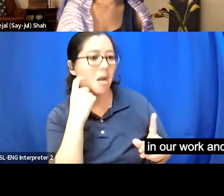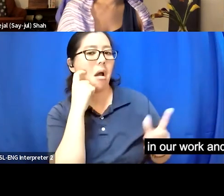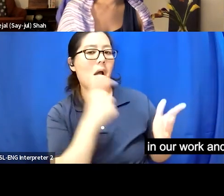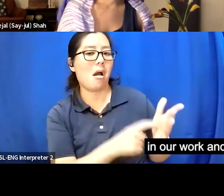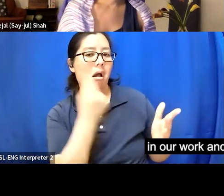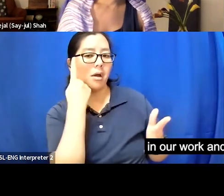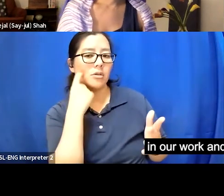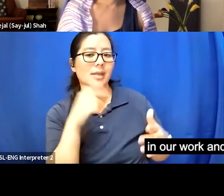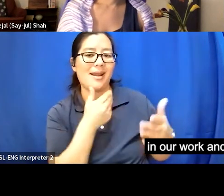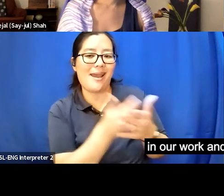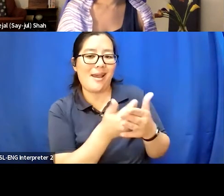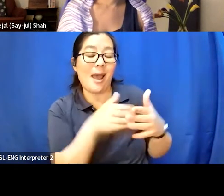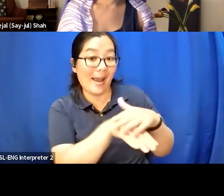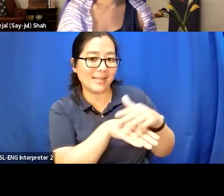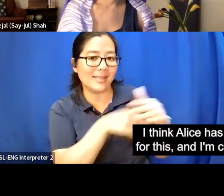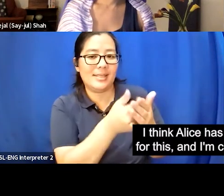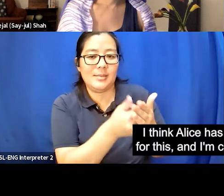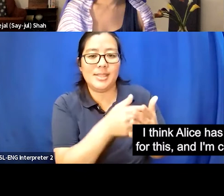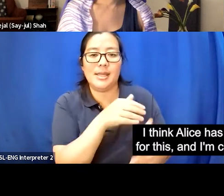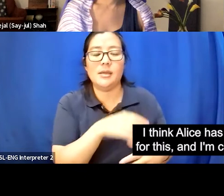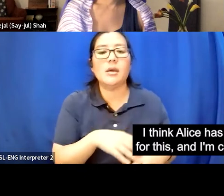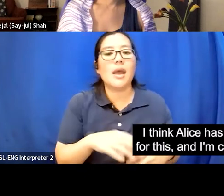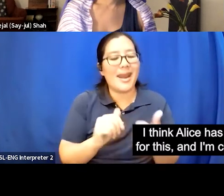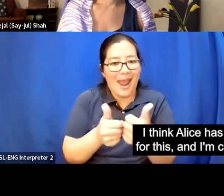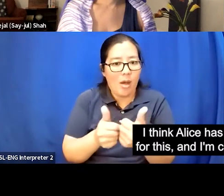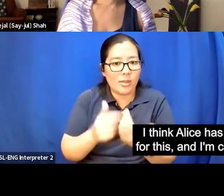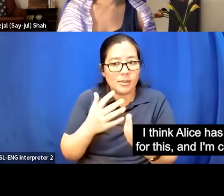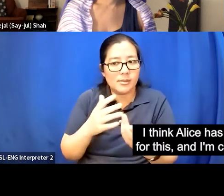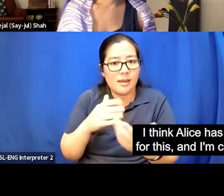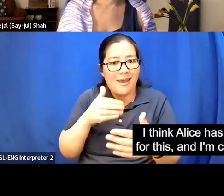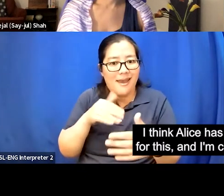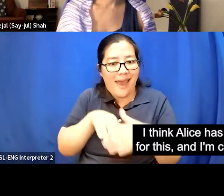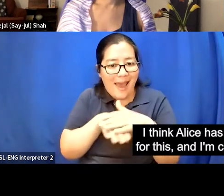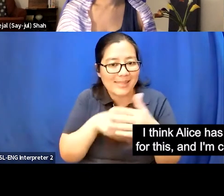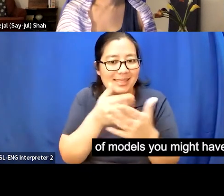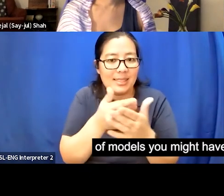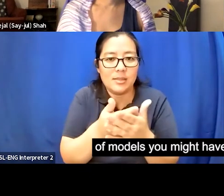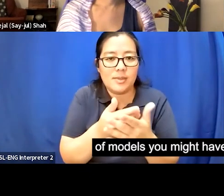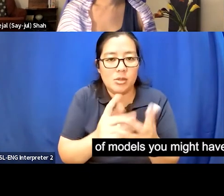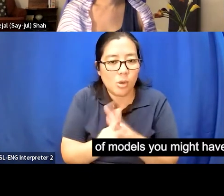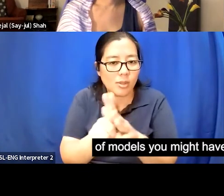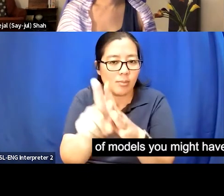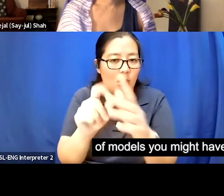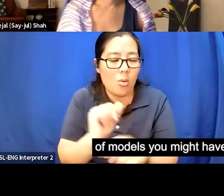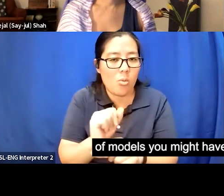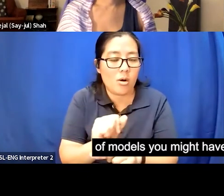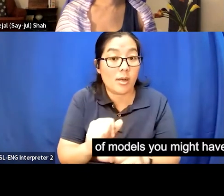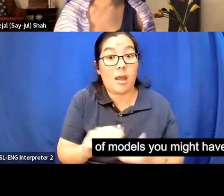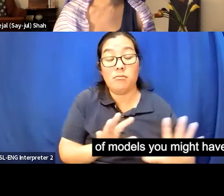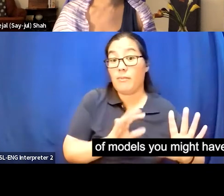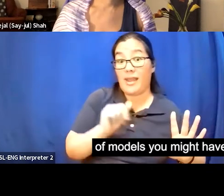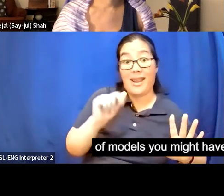in our work, and to what ends? I think Alice has offered a model for this, and I'm curious what kinds of models you might have